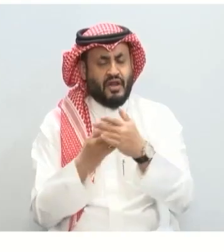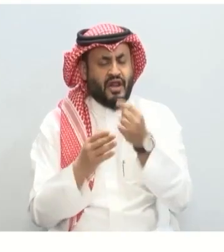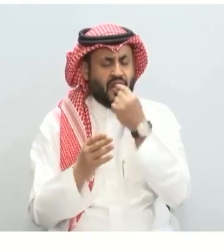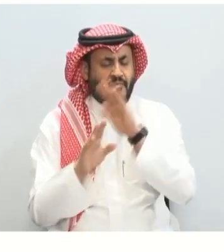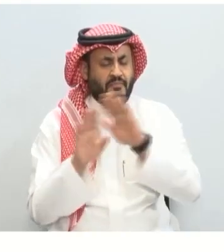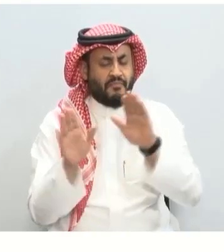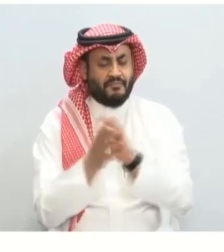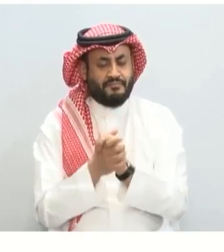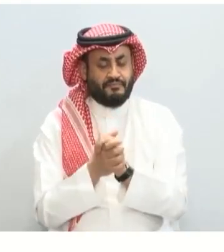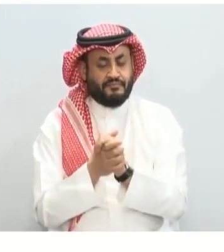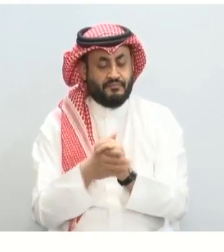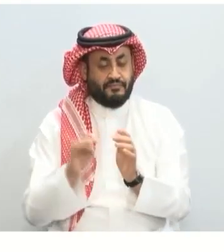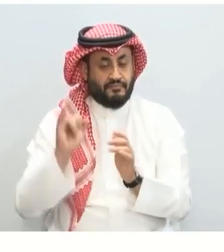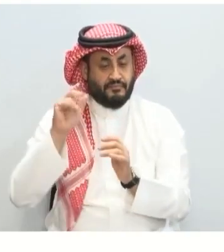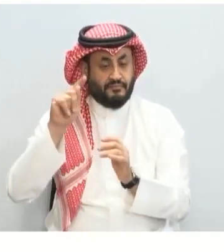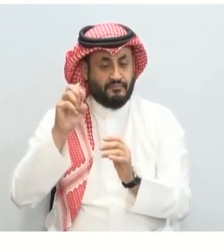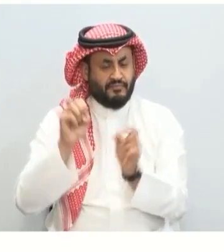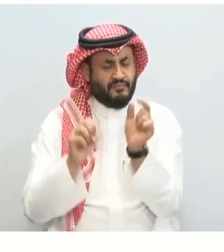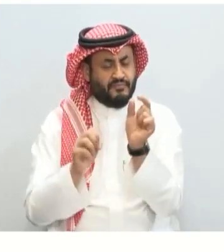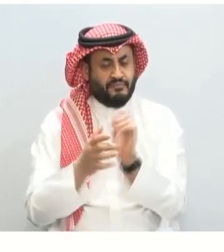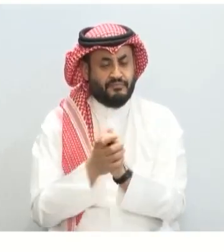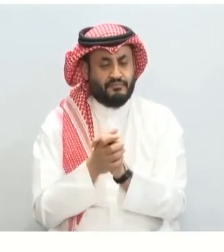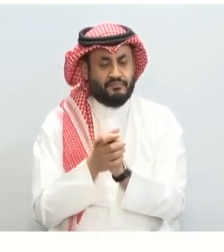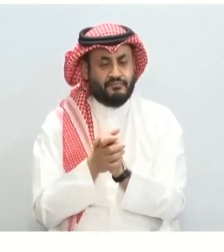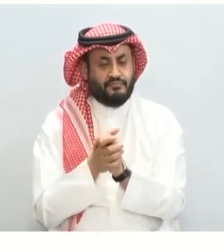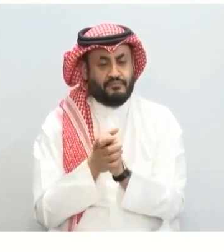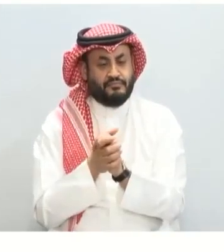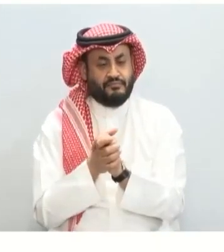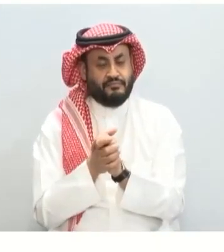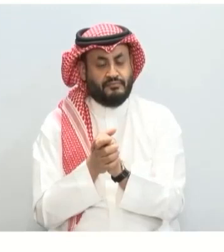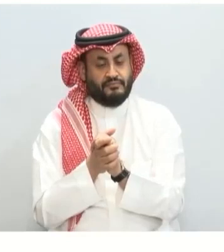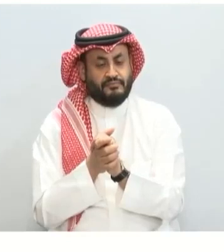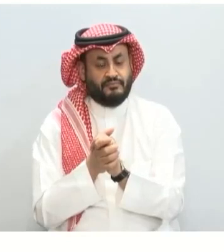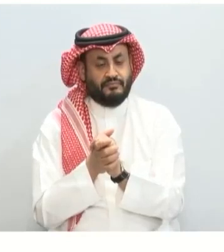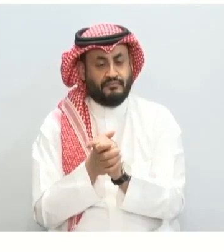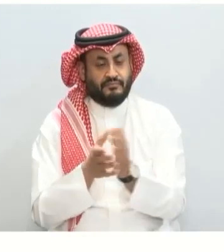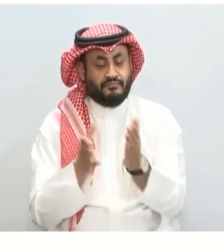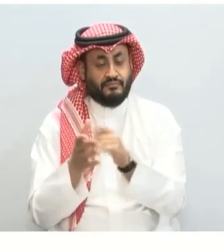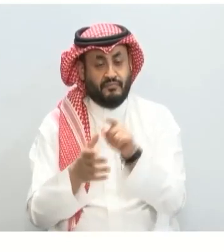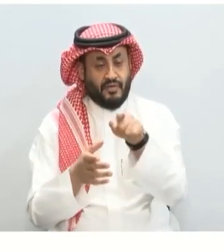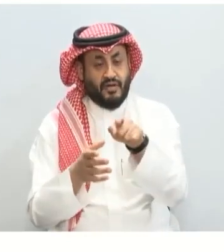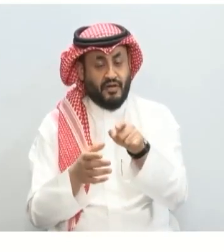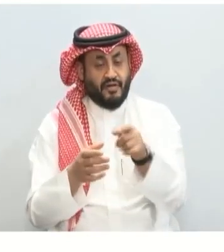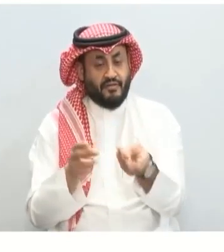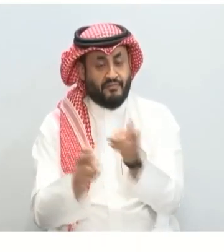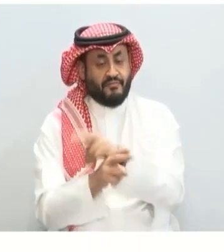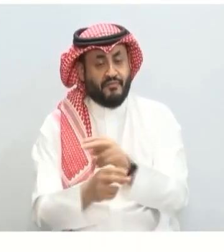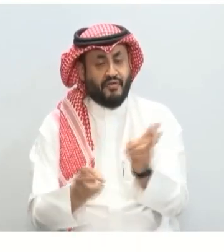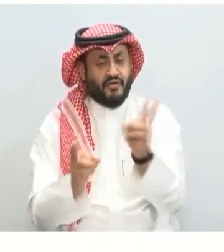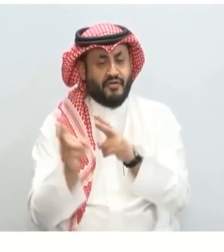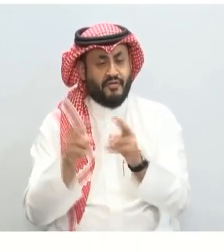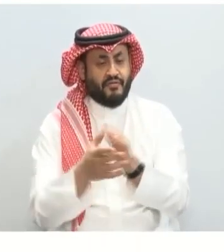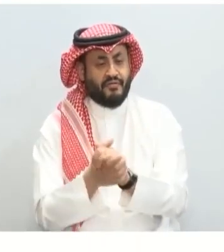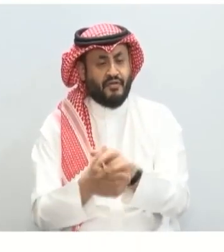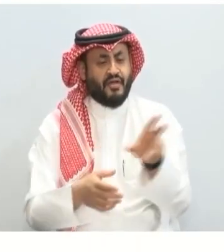So bite as a noun, it means small amount of food. Your turn here, role play with a partner.